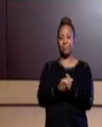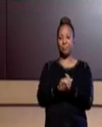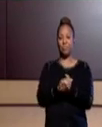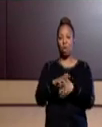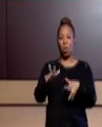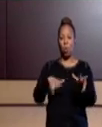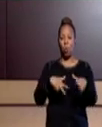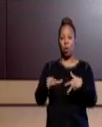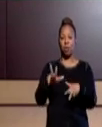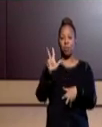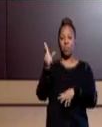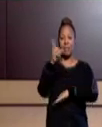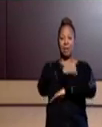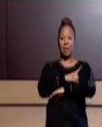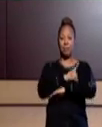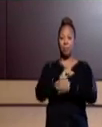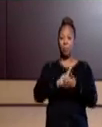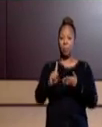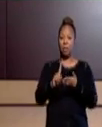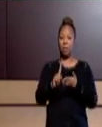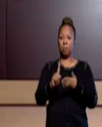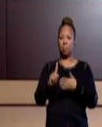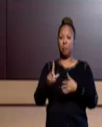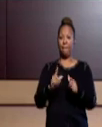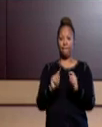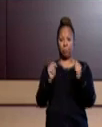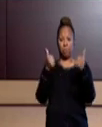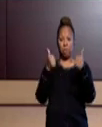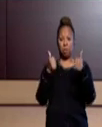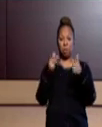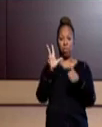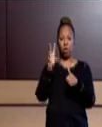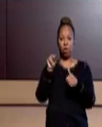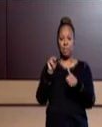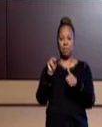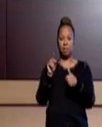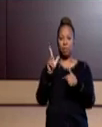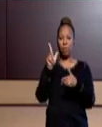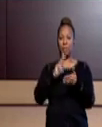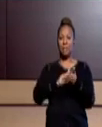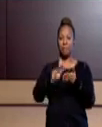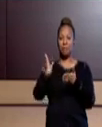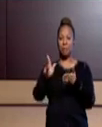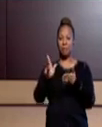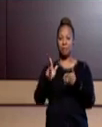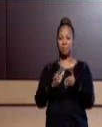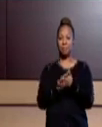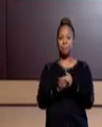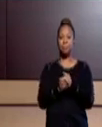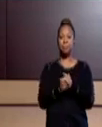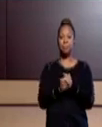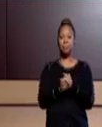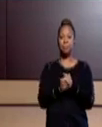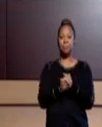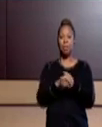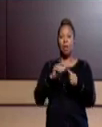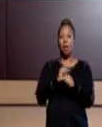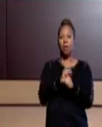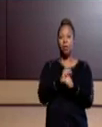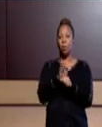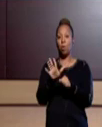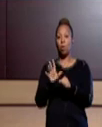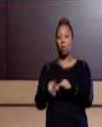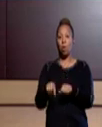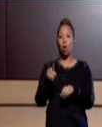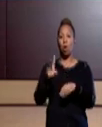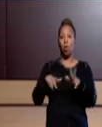walking three times a week at a brisk walk, 30 minutes, three times a week up against Zoloft. And walking